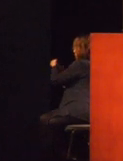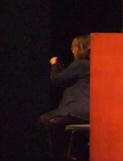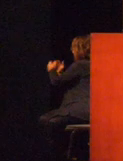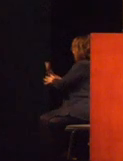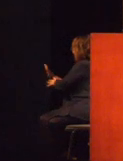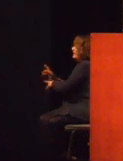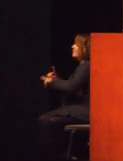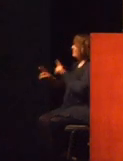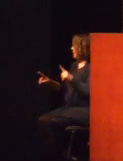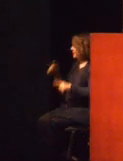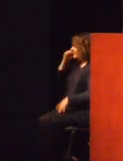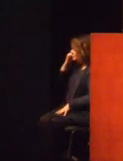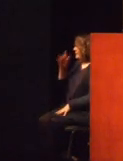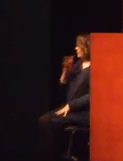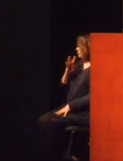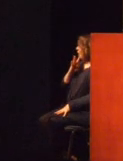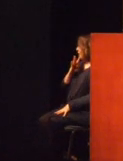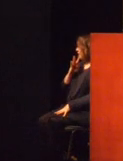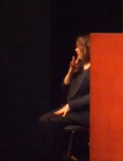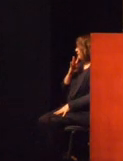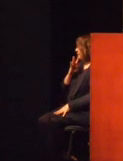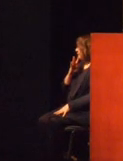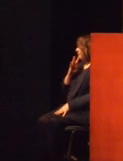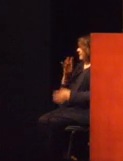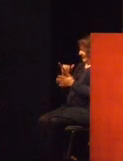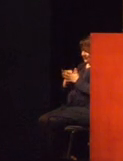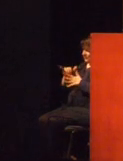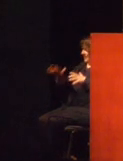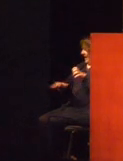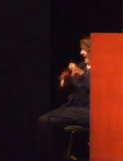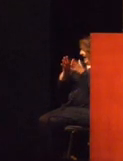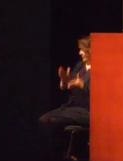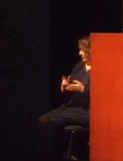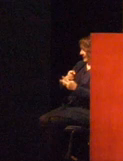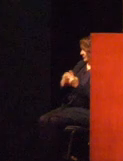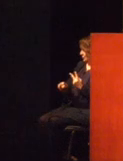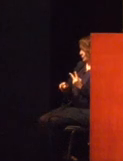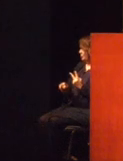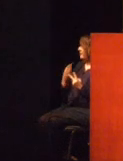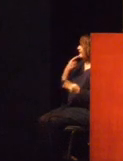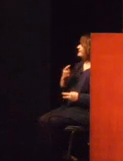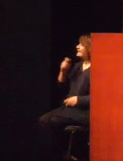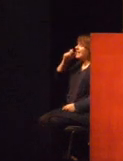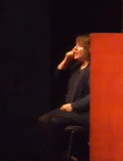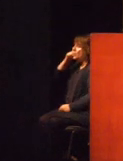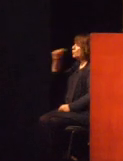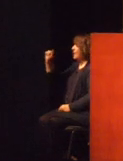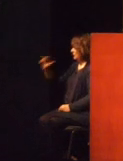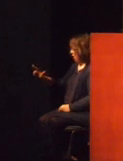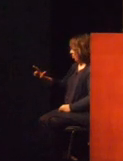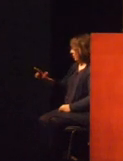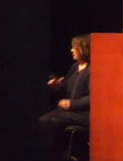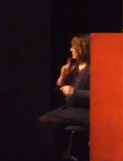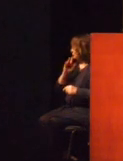racial talk. This is a distinction that comes from anthropologists Omi and Winan. They say racial talk makes it possible for us actually to